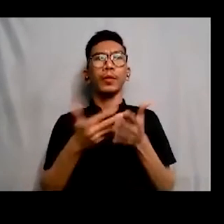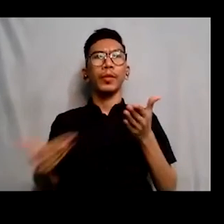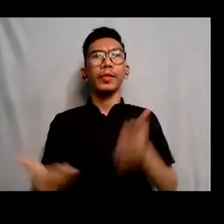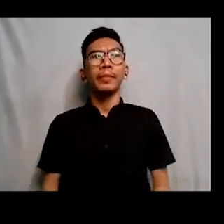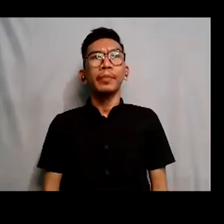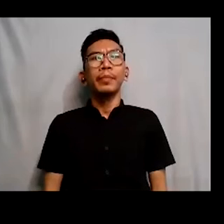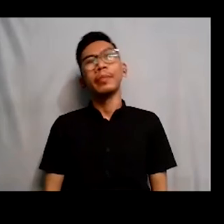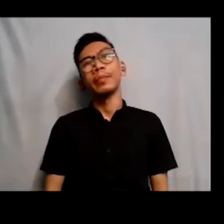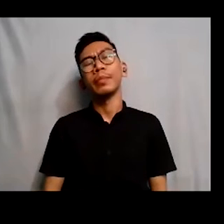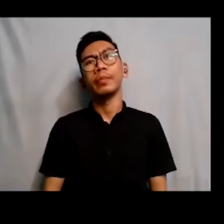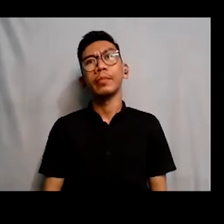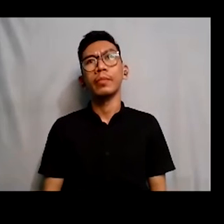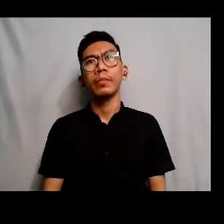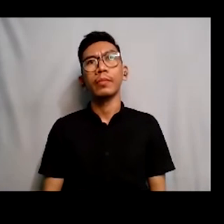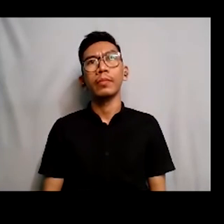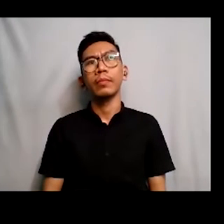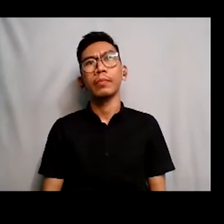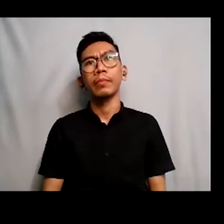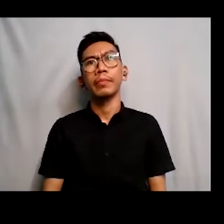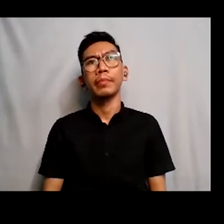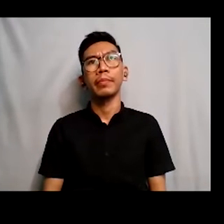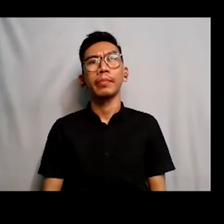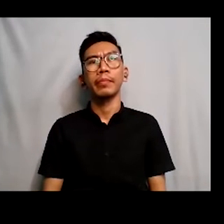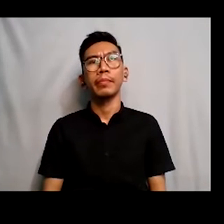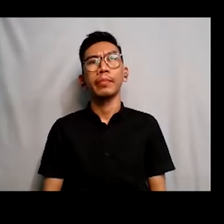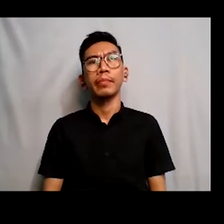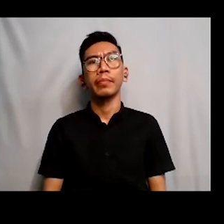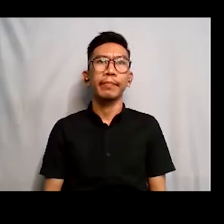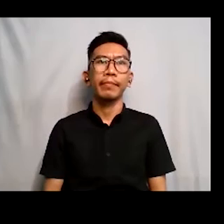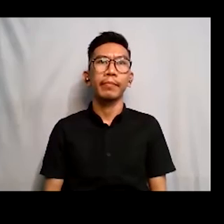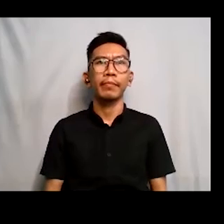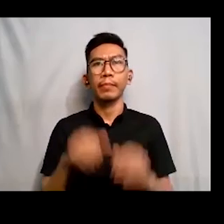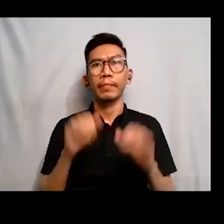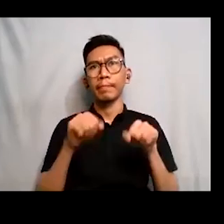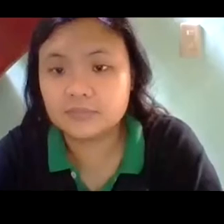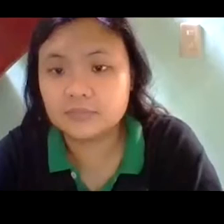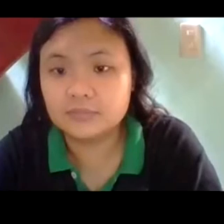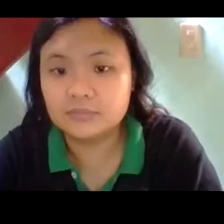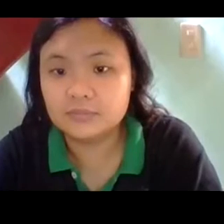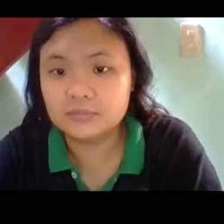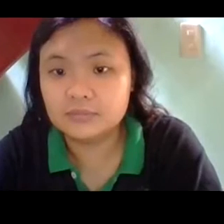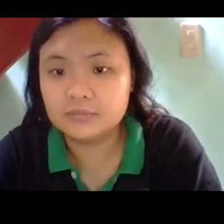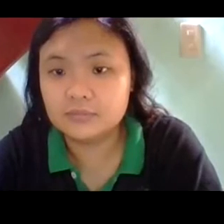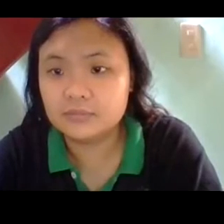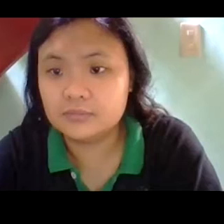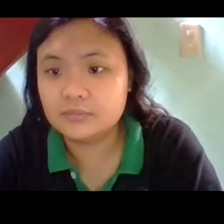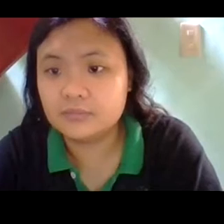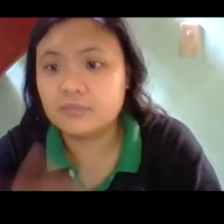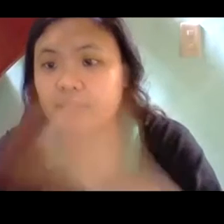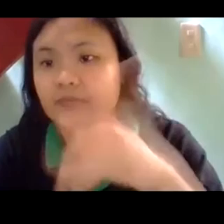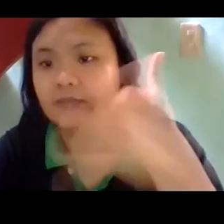So things, tools. Yeah. Yeah. Can I see Jasmine signing that?